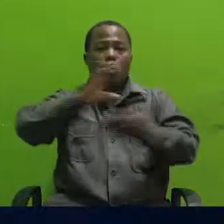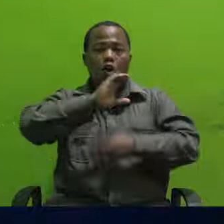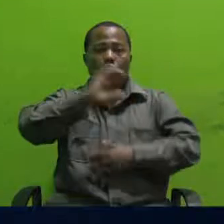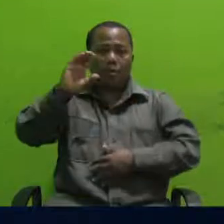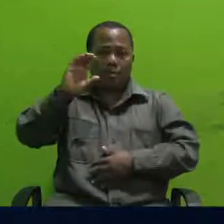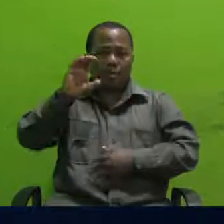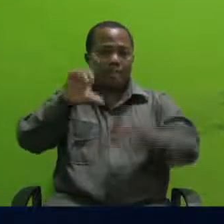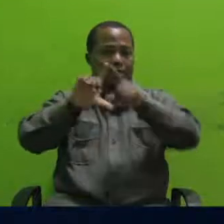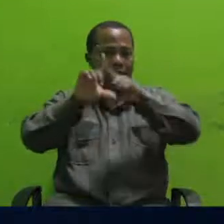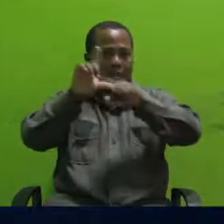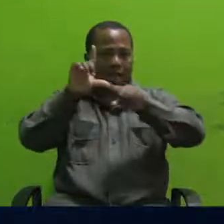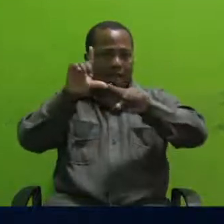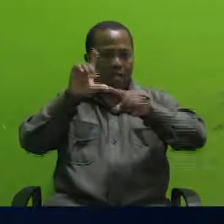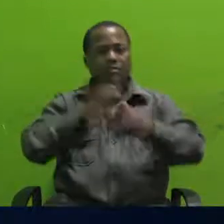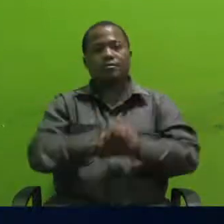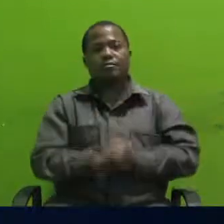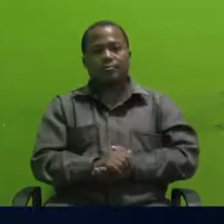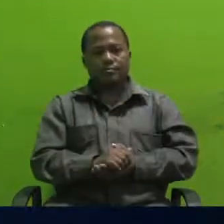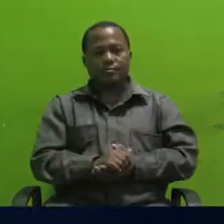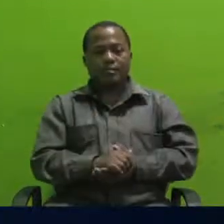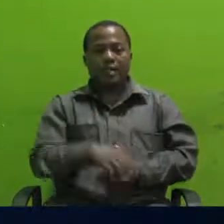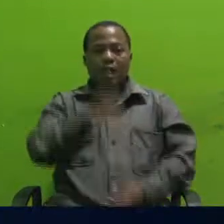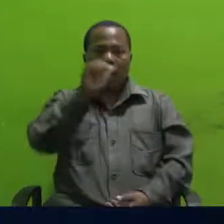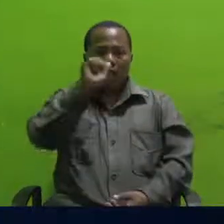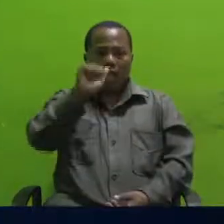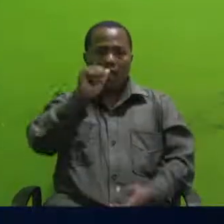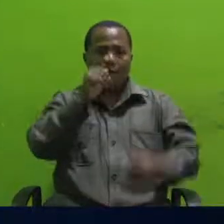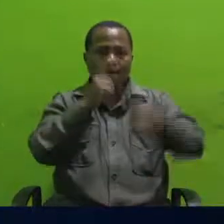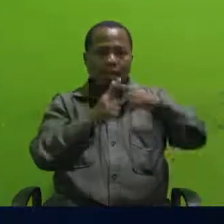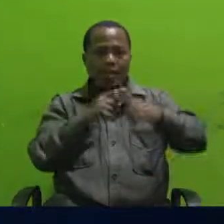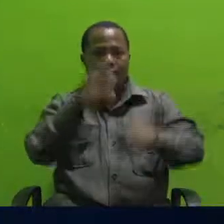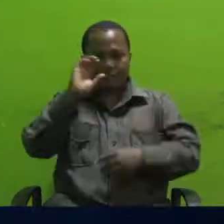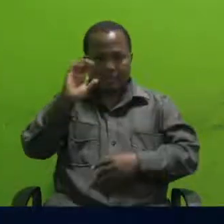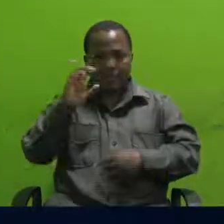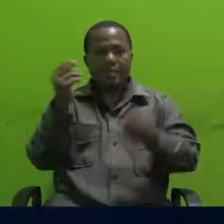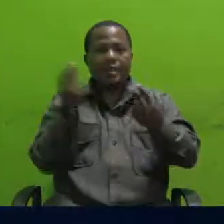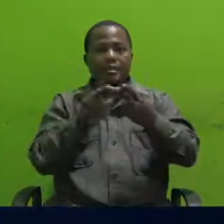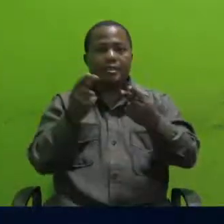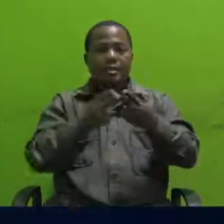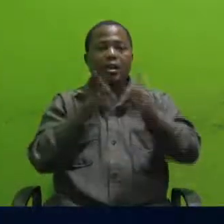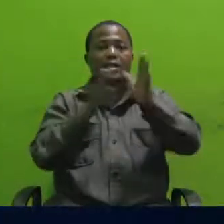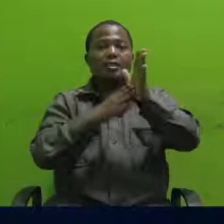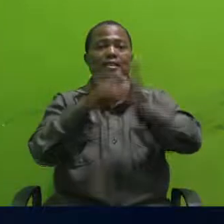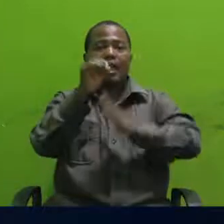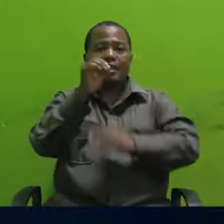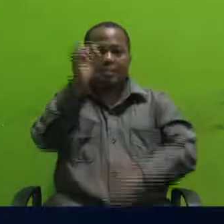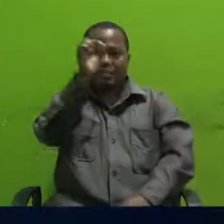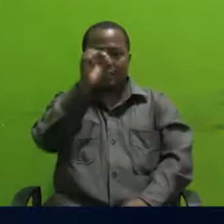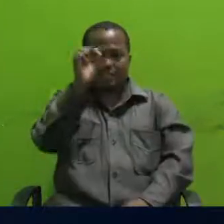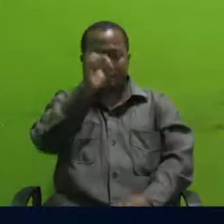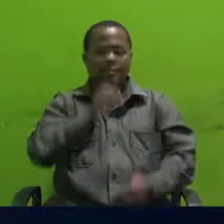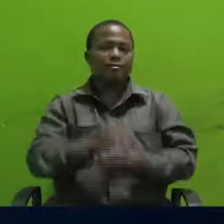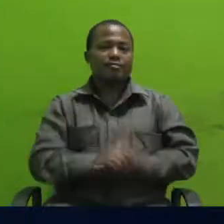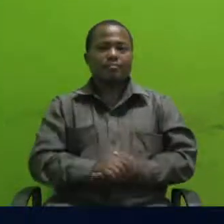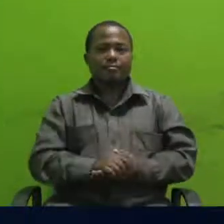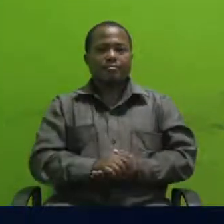complementary angles, i.e. A plus C is equal to 90